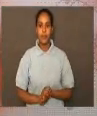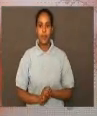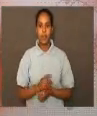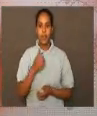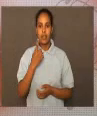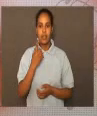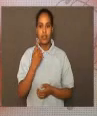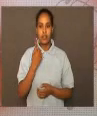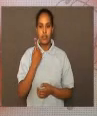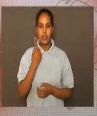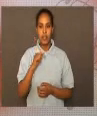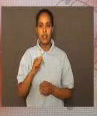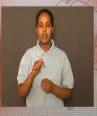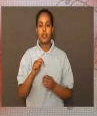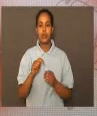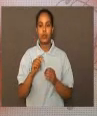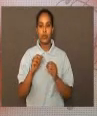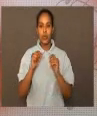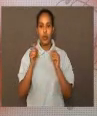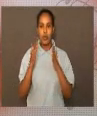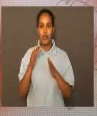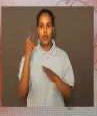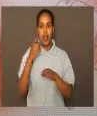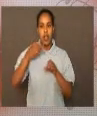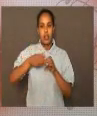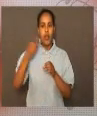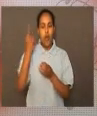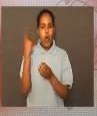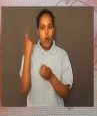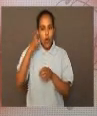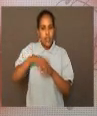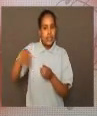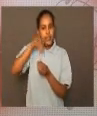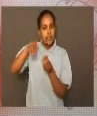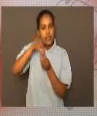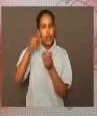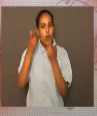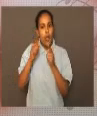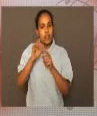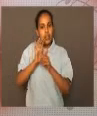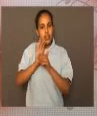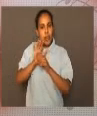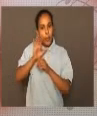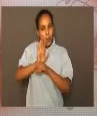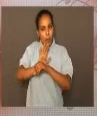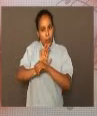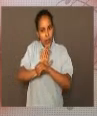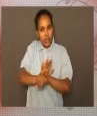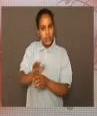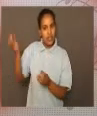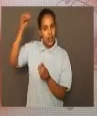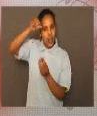The solubility of gas always increases when the pressure exerted on